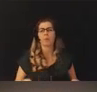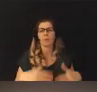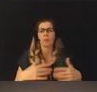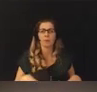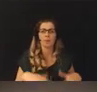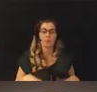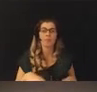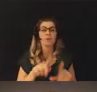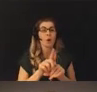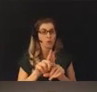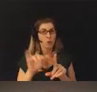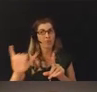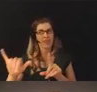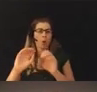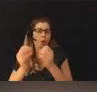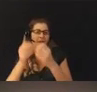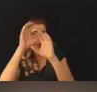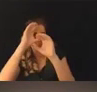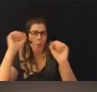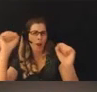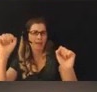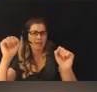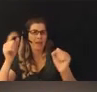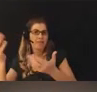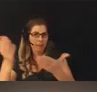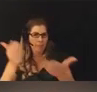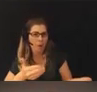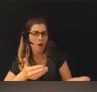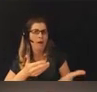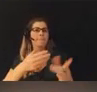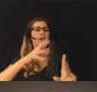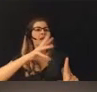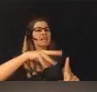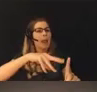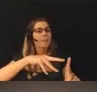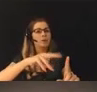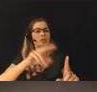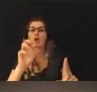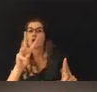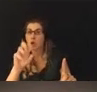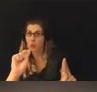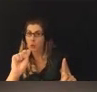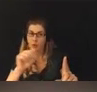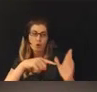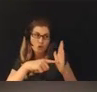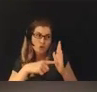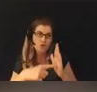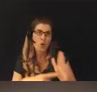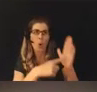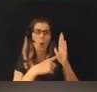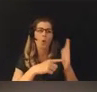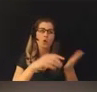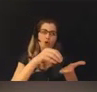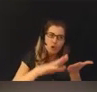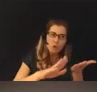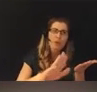president, the head of their organization, Erica Bridgeford, and brought news cameras in to showcase the work that students were doing. This was very important, right? Because not only